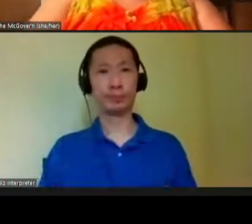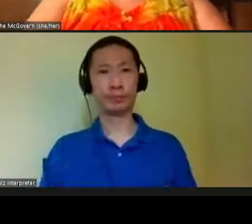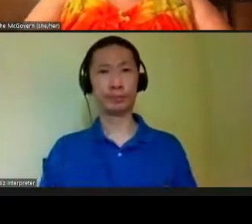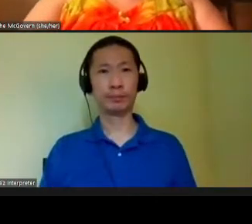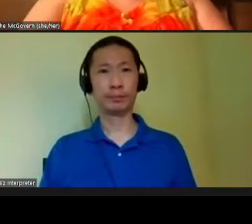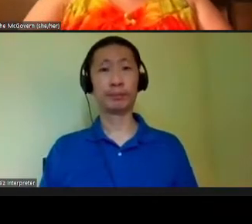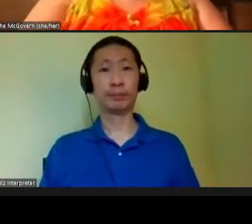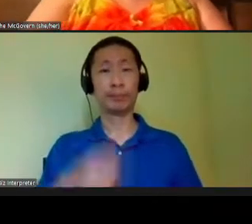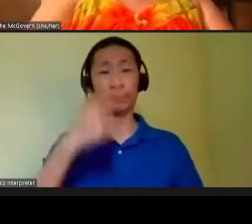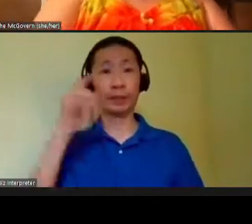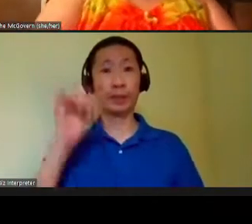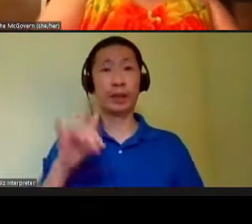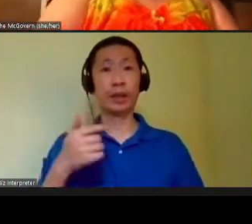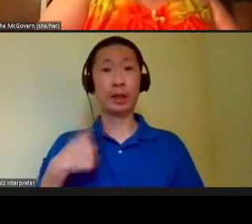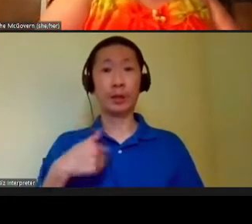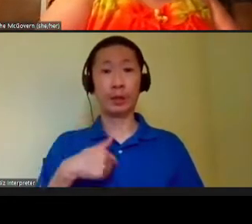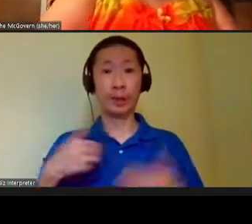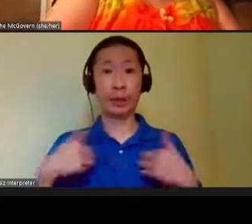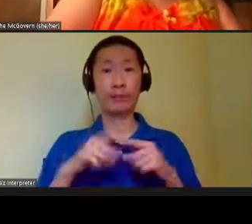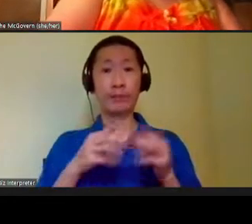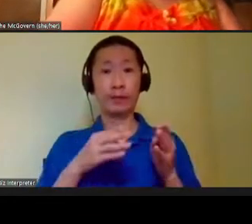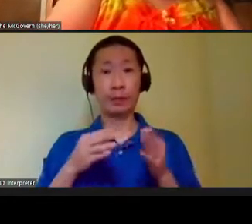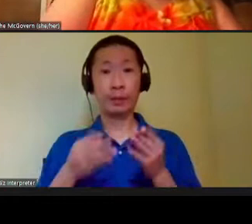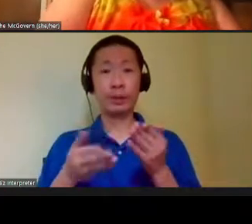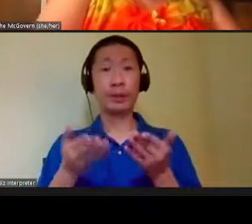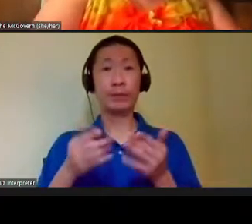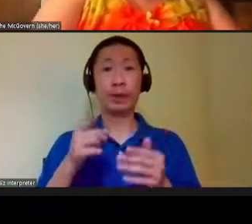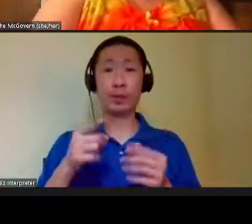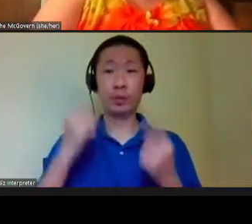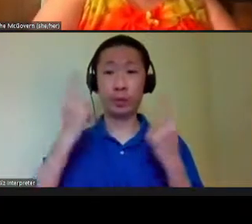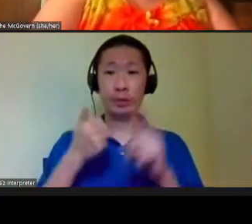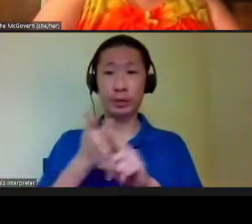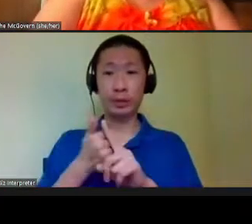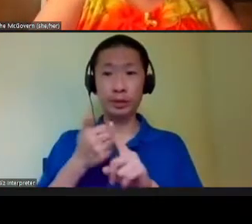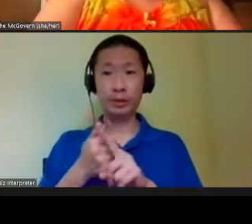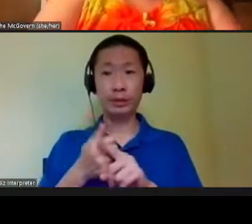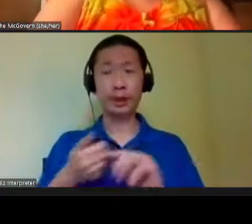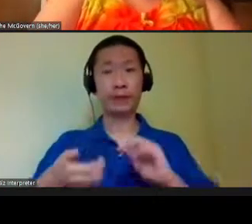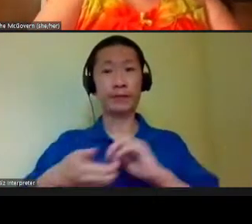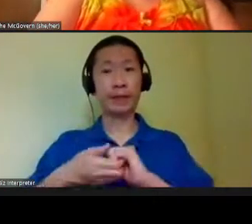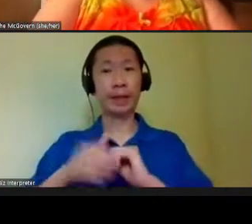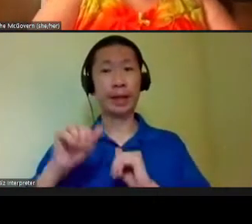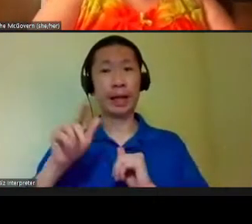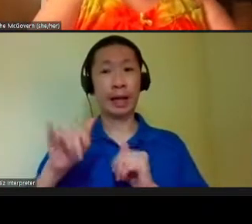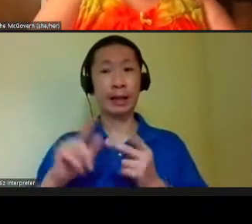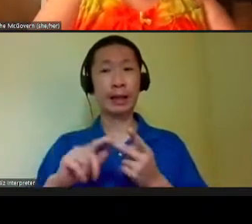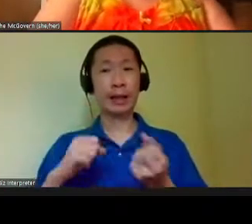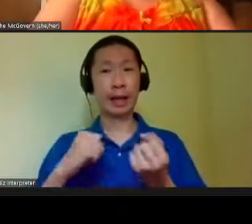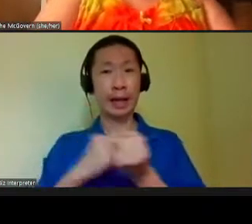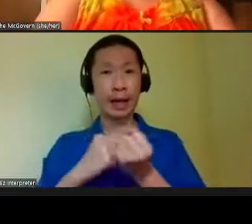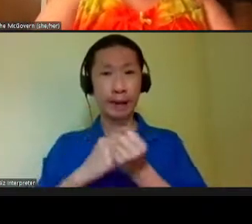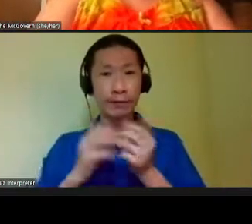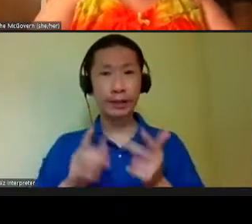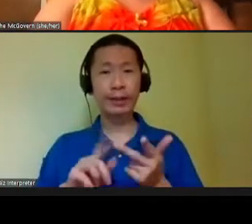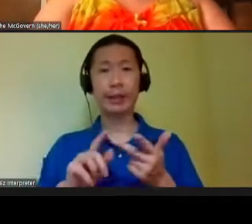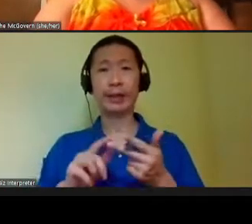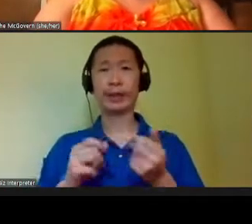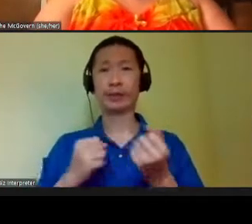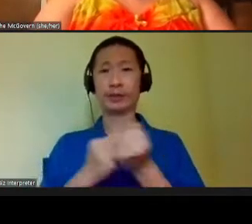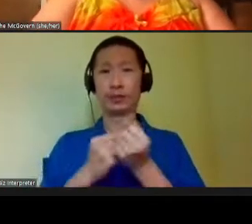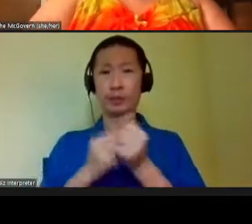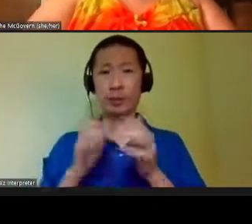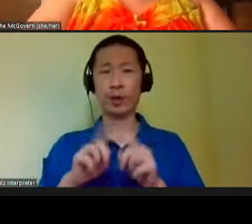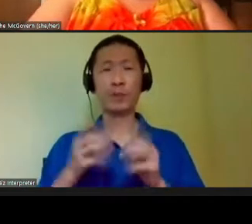because of that, there are ways in which even if you yourself may consider yourself an ally, an advocate, a supporter, but through